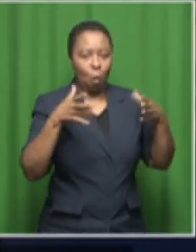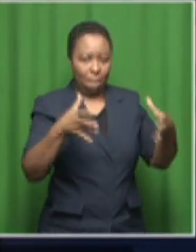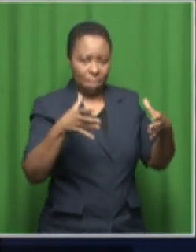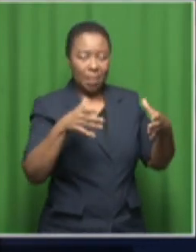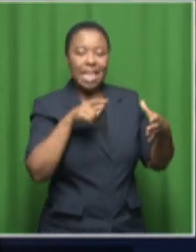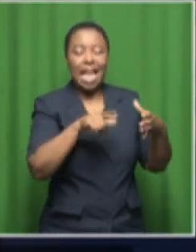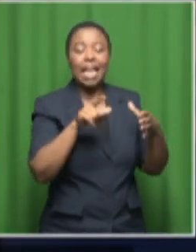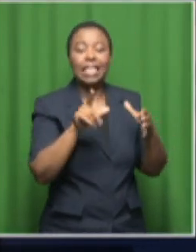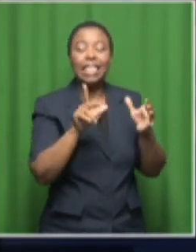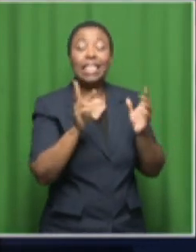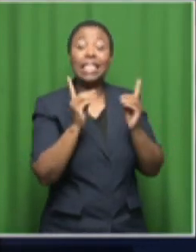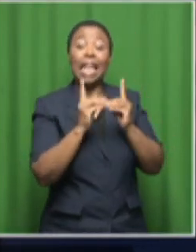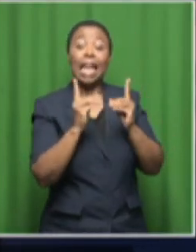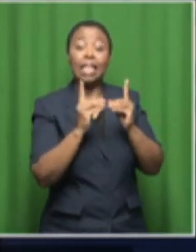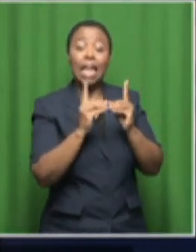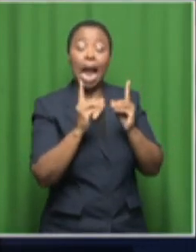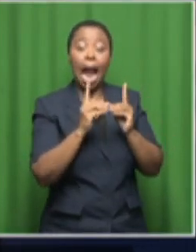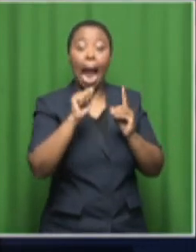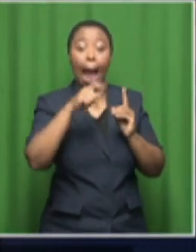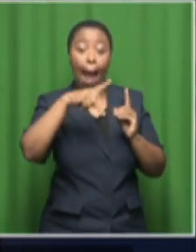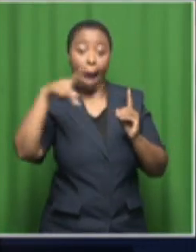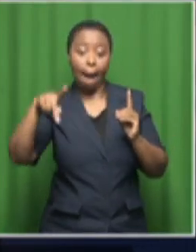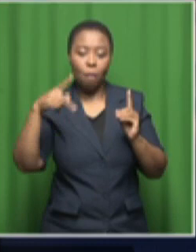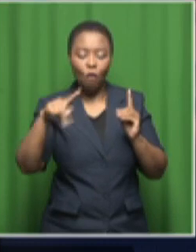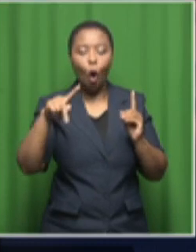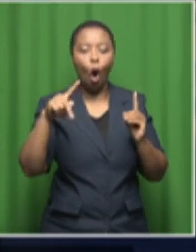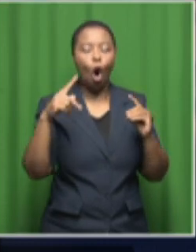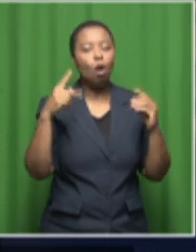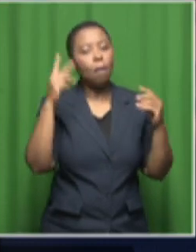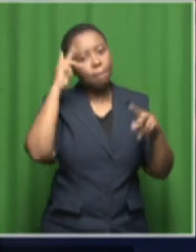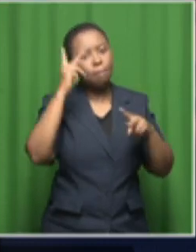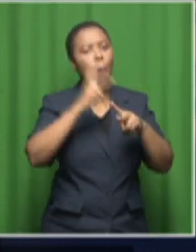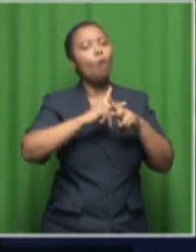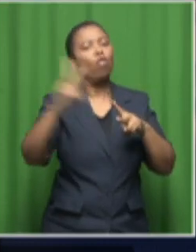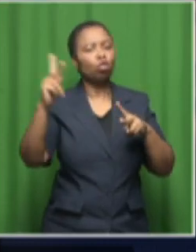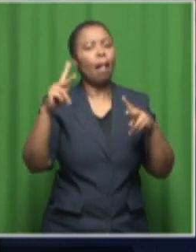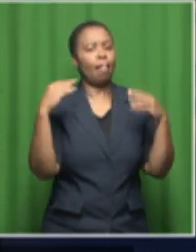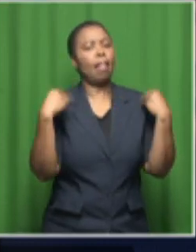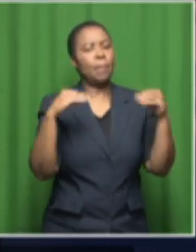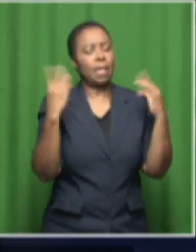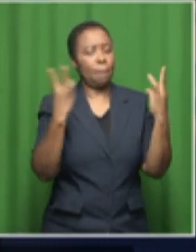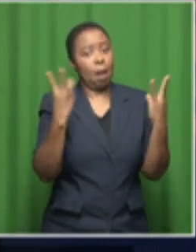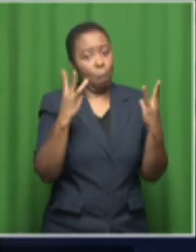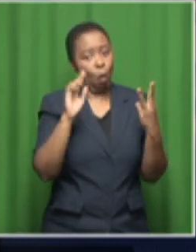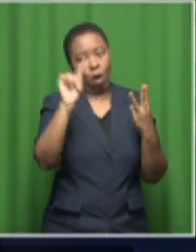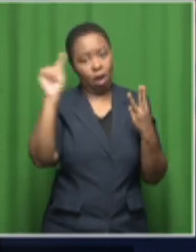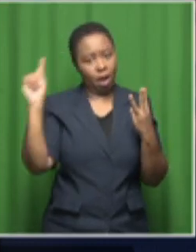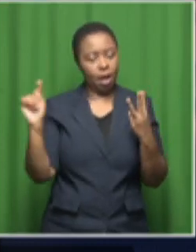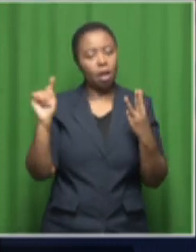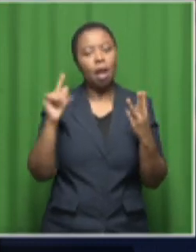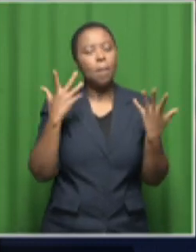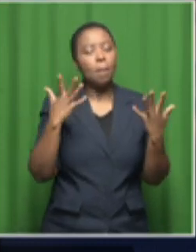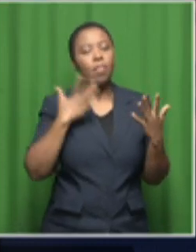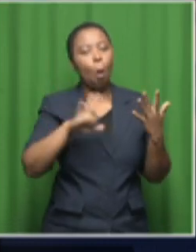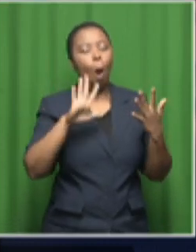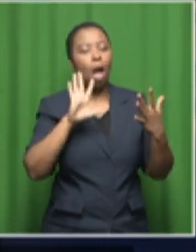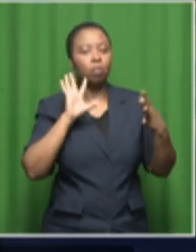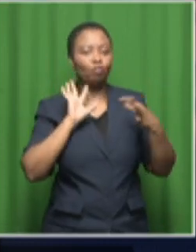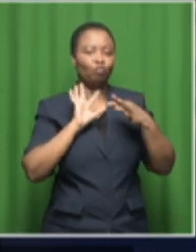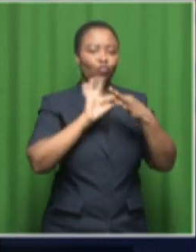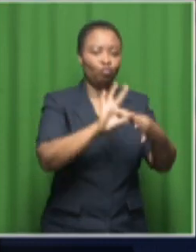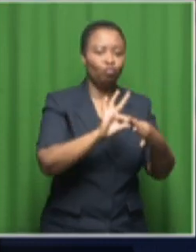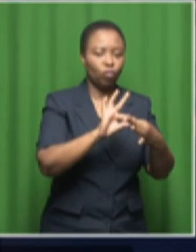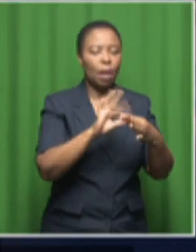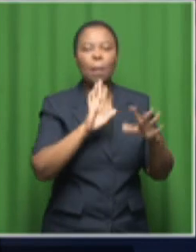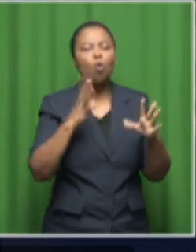designed specifically for working professionals. Think of your busy, time-constrained professionals who want meaningful connections but don't have a